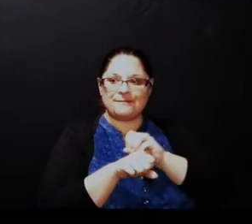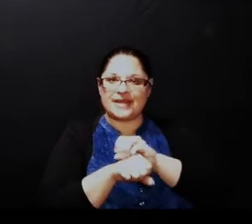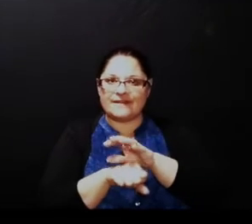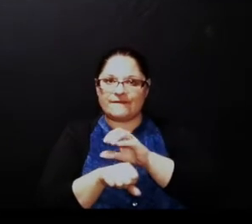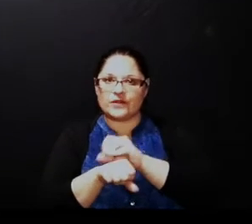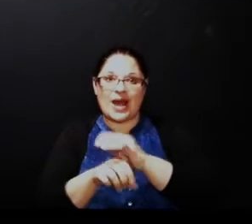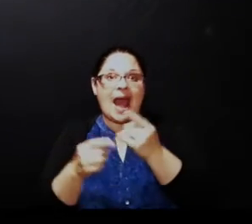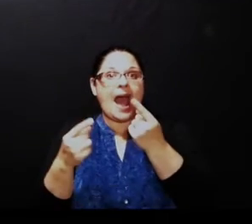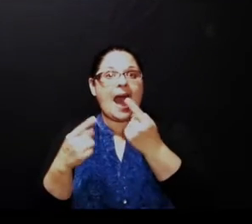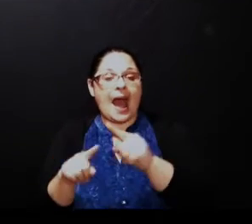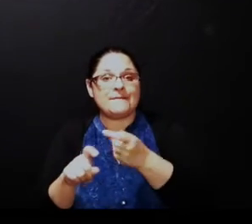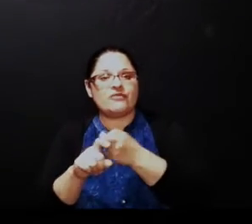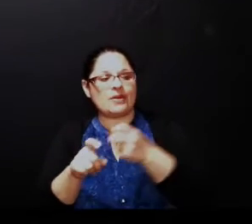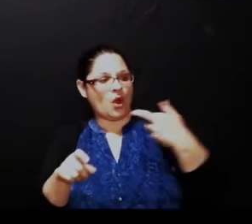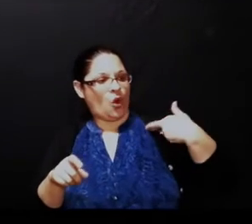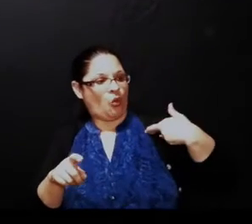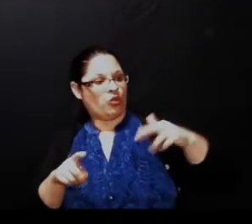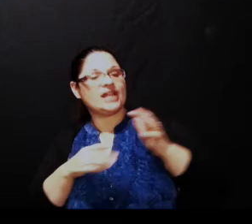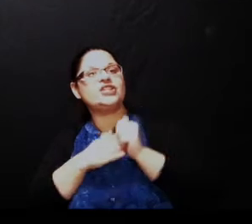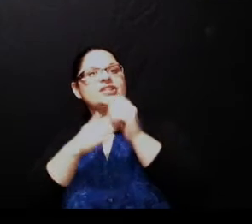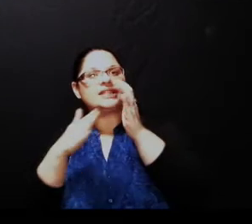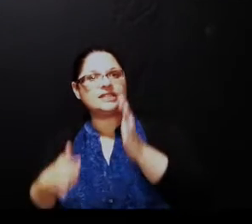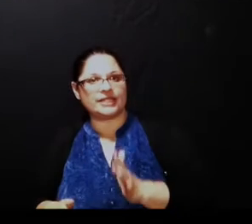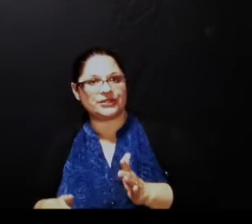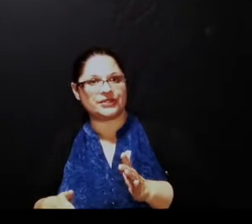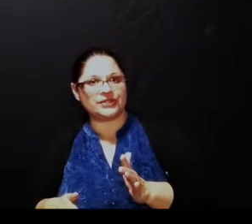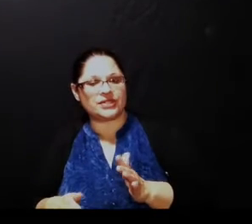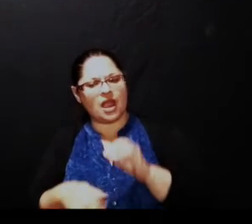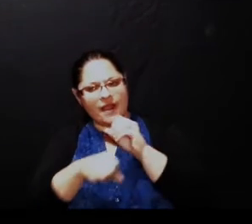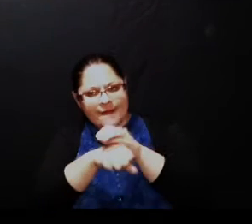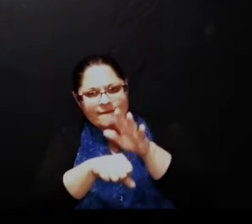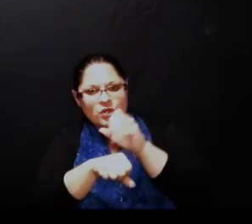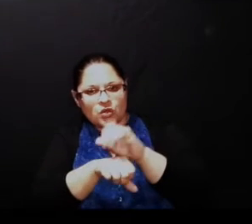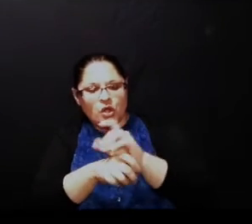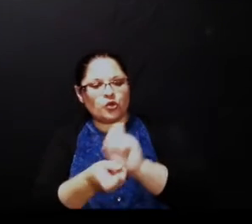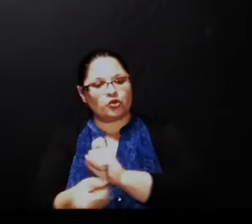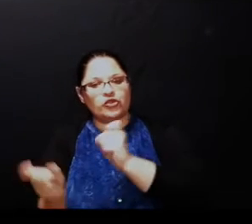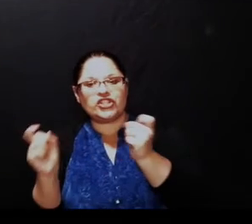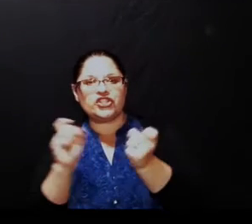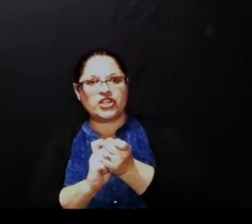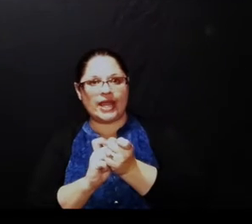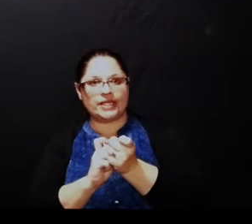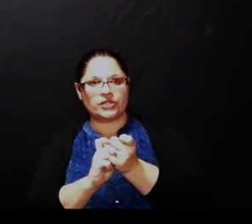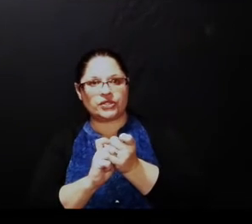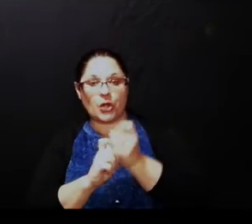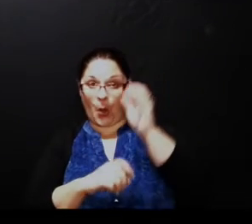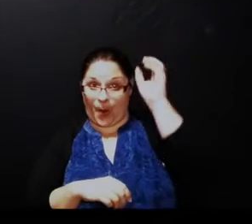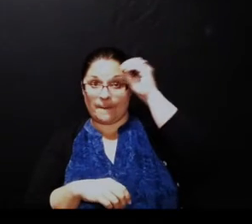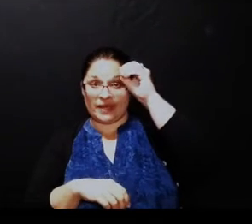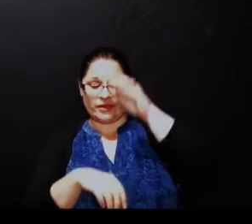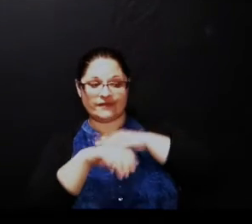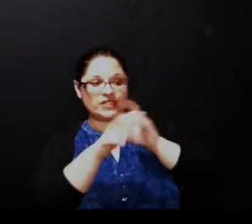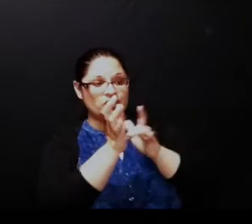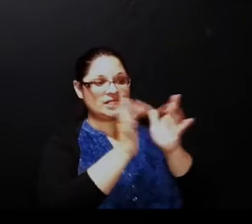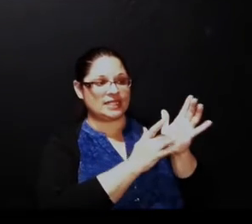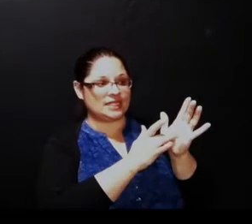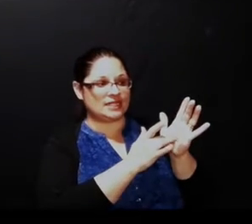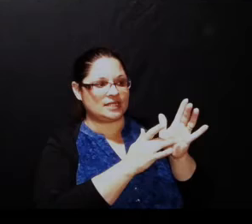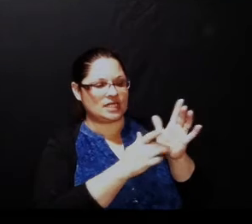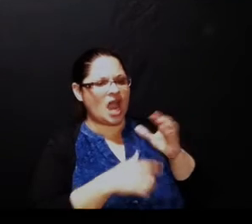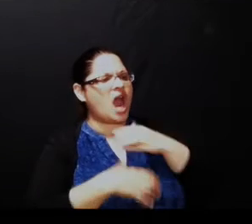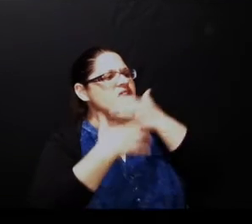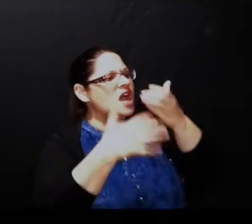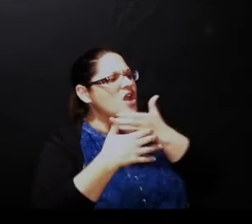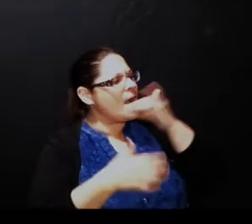The dynamic and the personality of a multitude of people can be changed very quickly. On Palm Sunday, why is